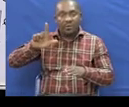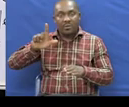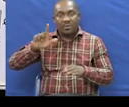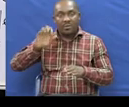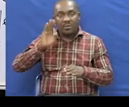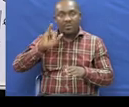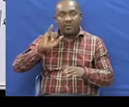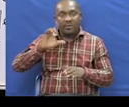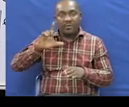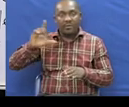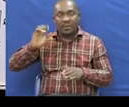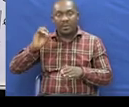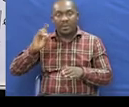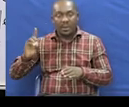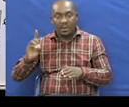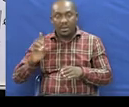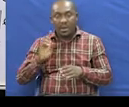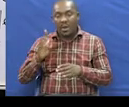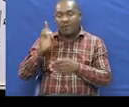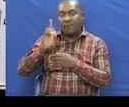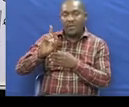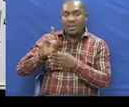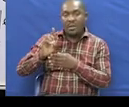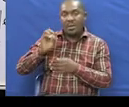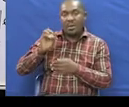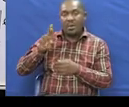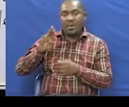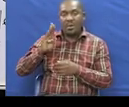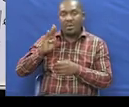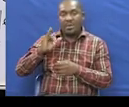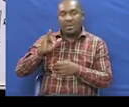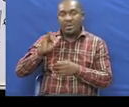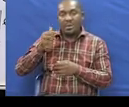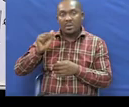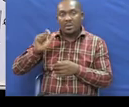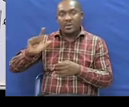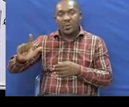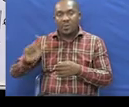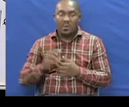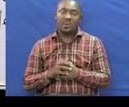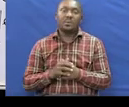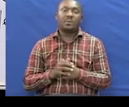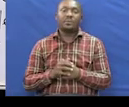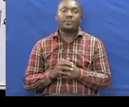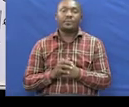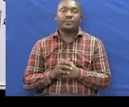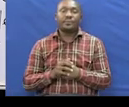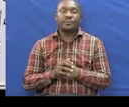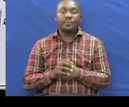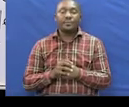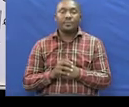half-filled rule and full-filled rule. This is applied to p, d,